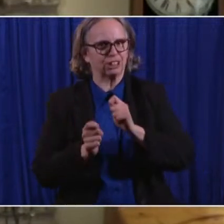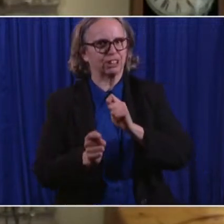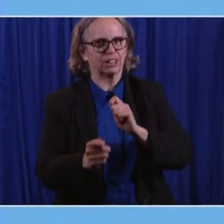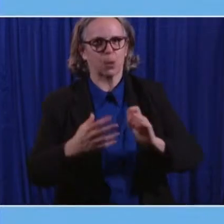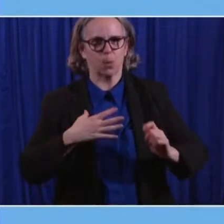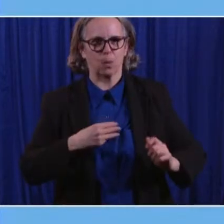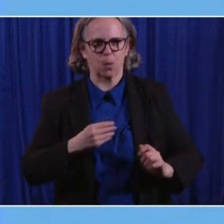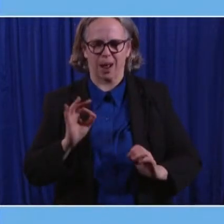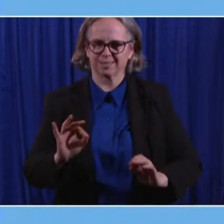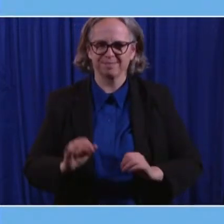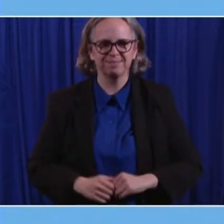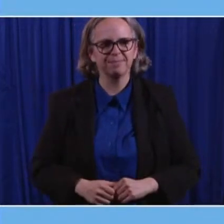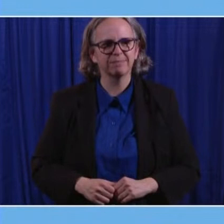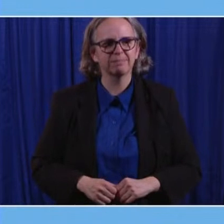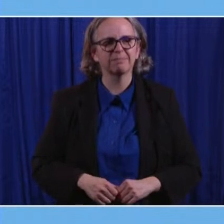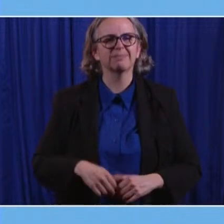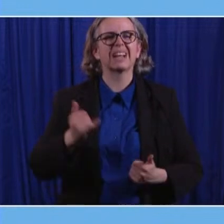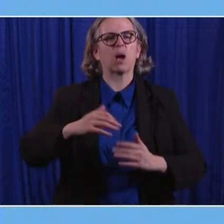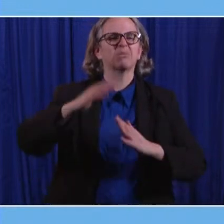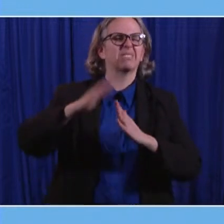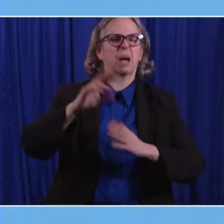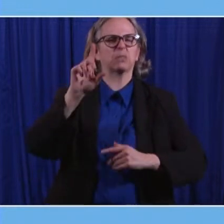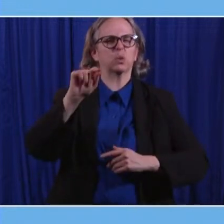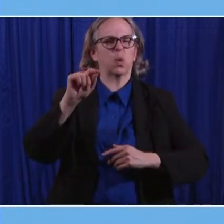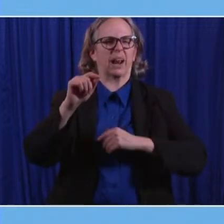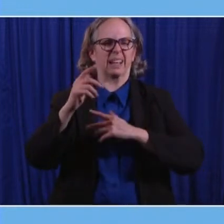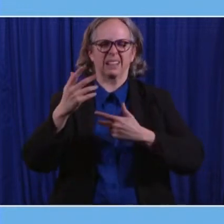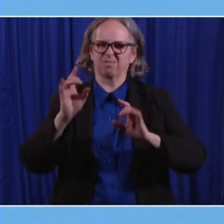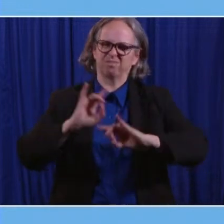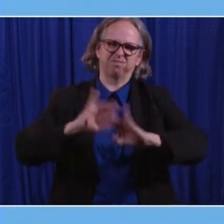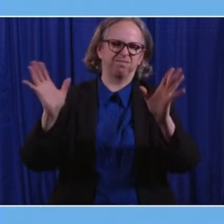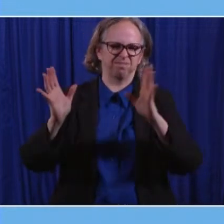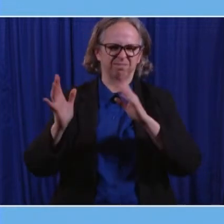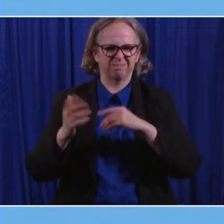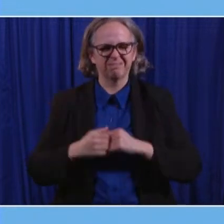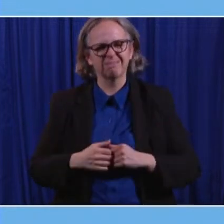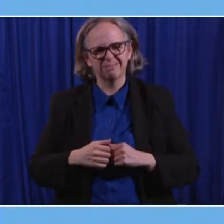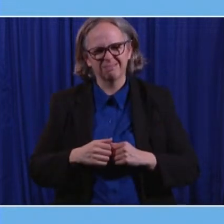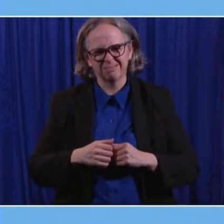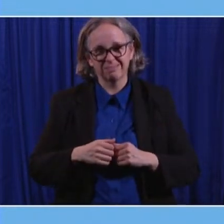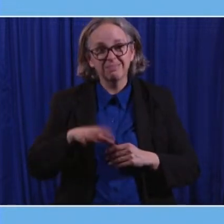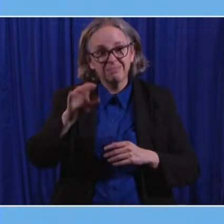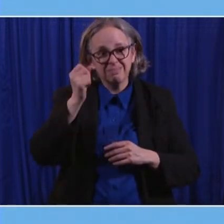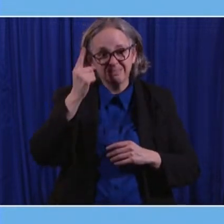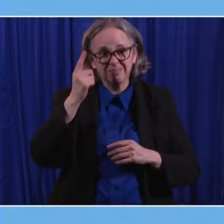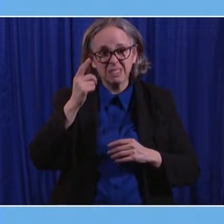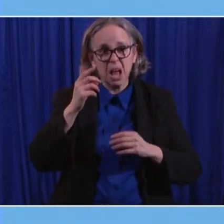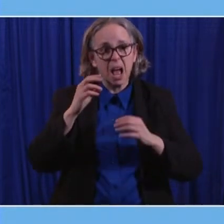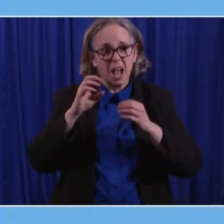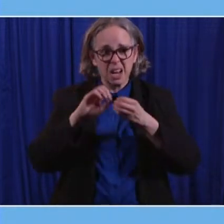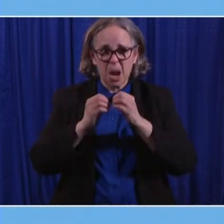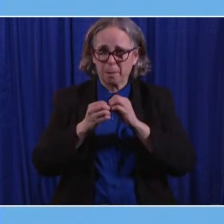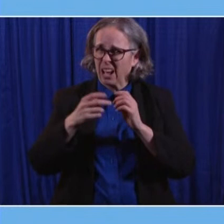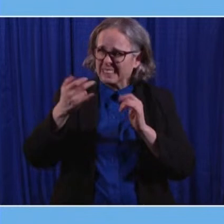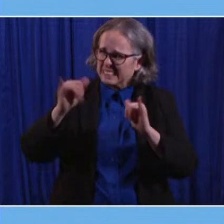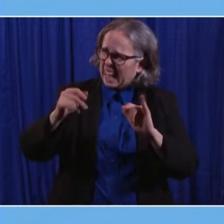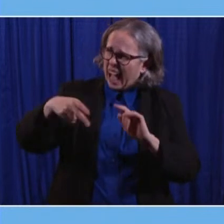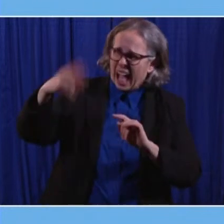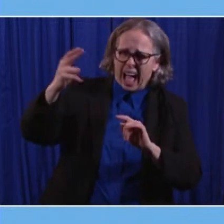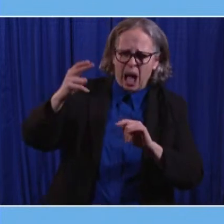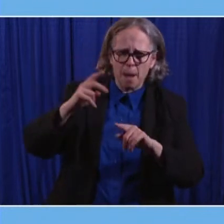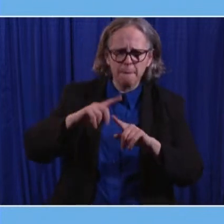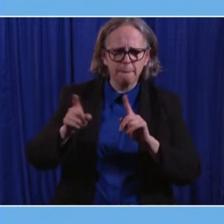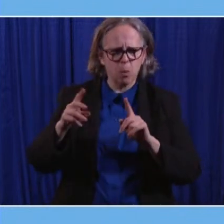Again, this goes from the top, and you can see the number generally is coming down. Even the highest county, which is, I believe, Washington